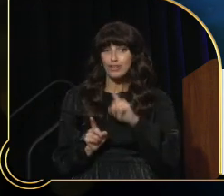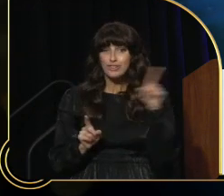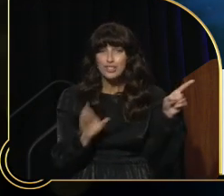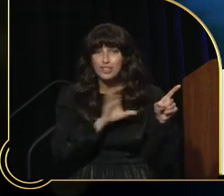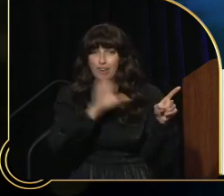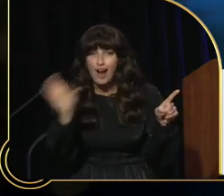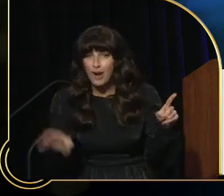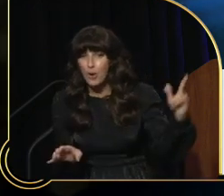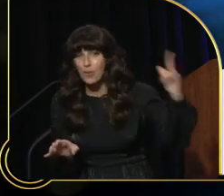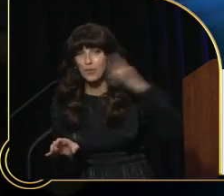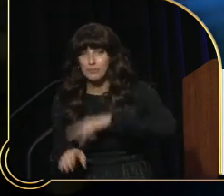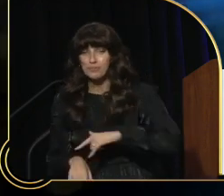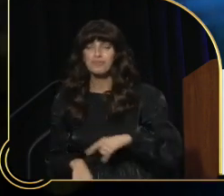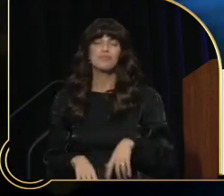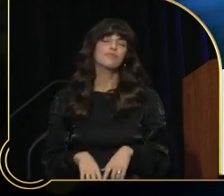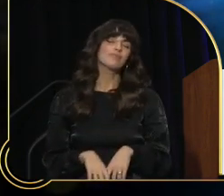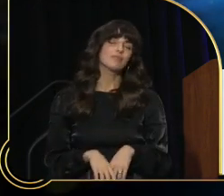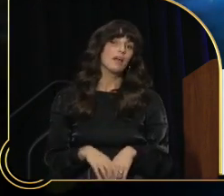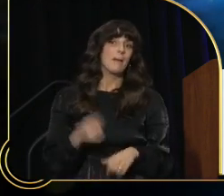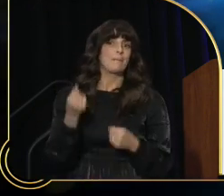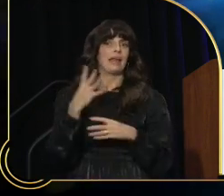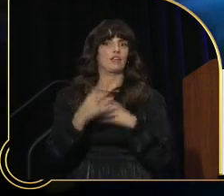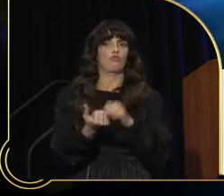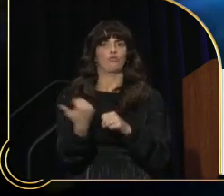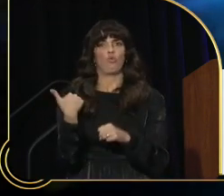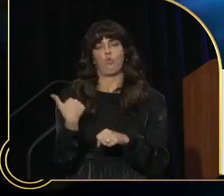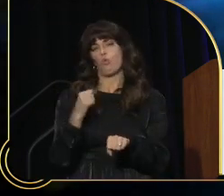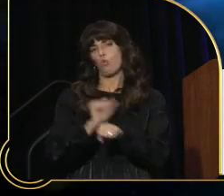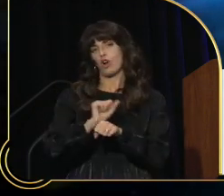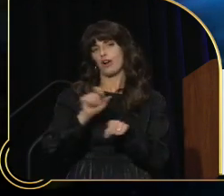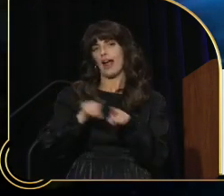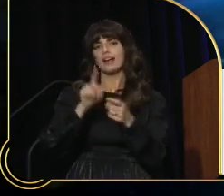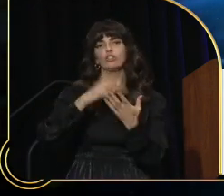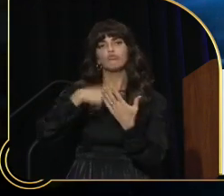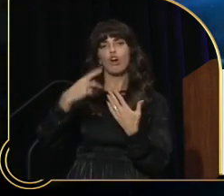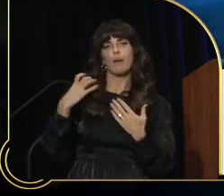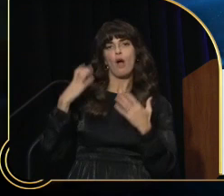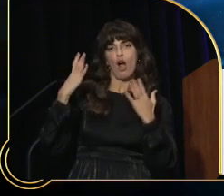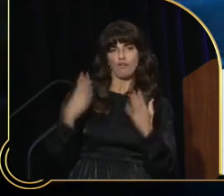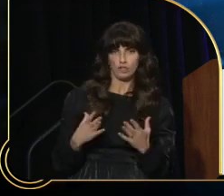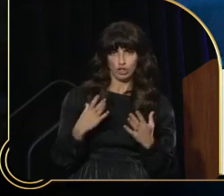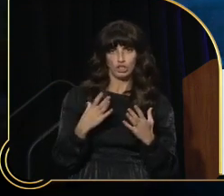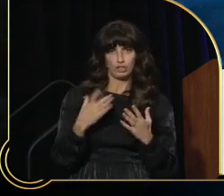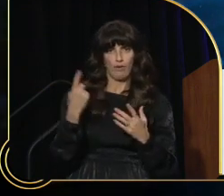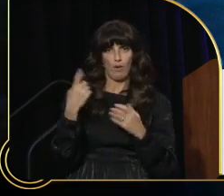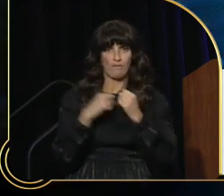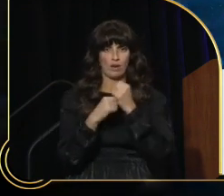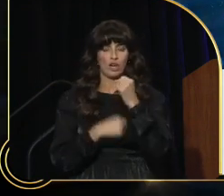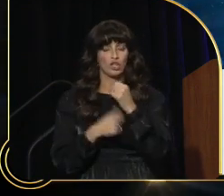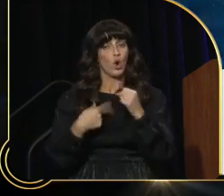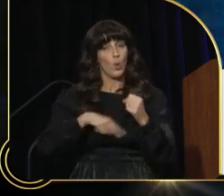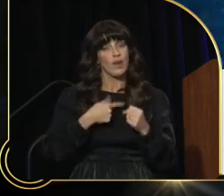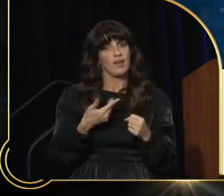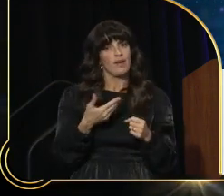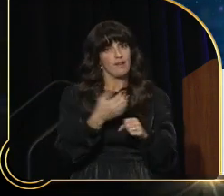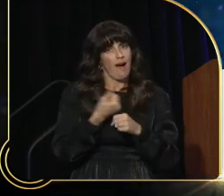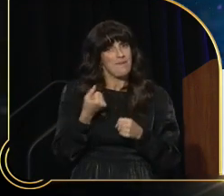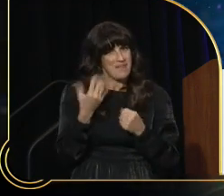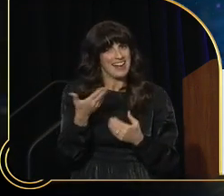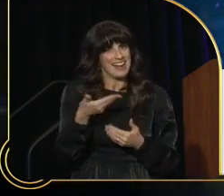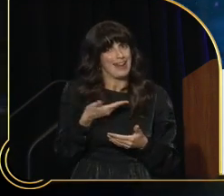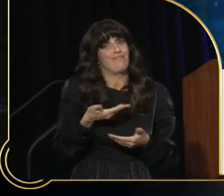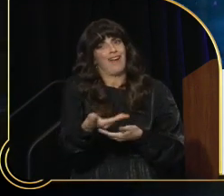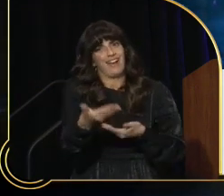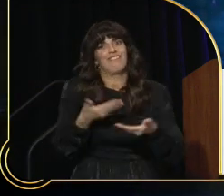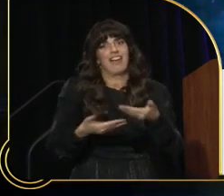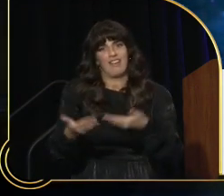I was a program officer at a foundation, and you get a lot of invitations to events. So we really appreciate you all being